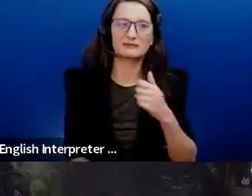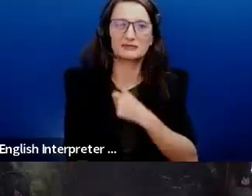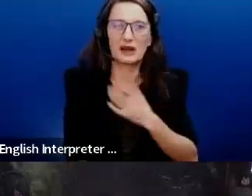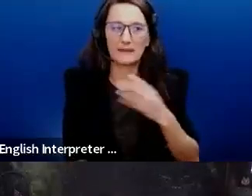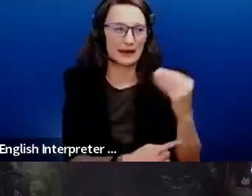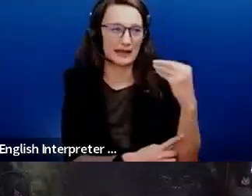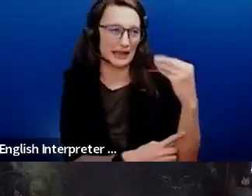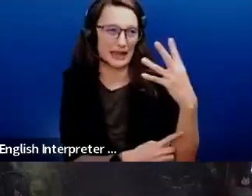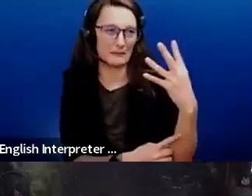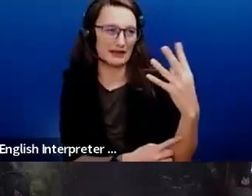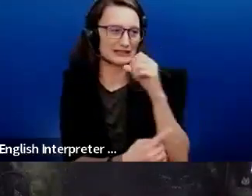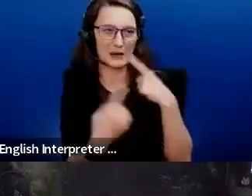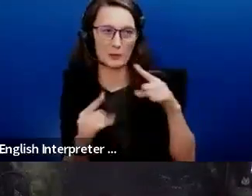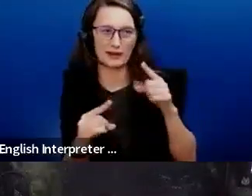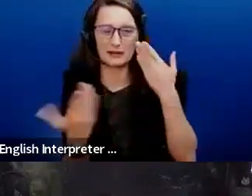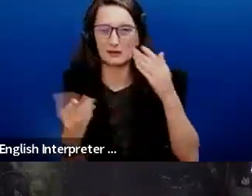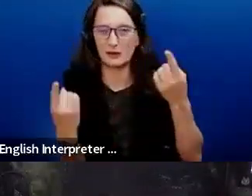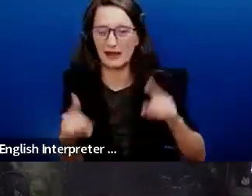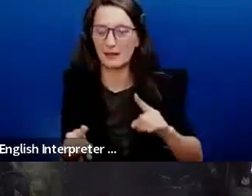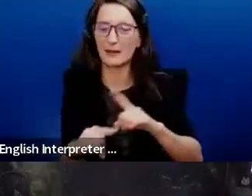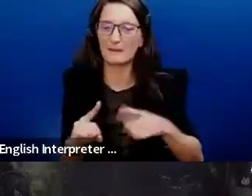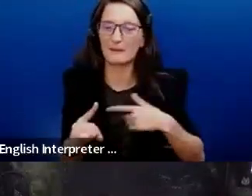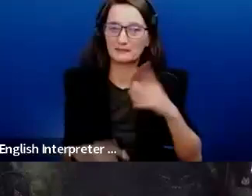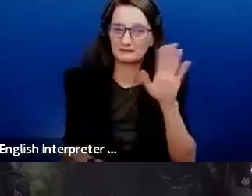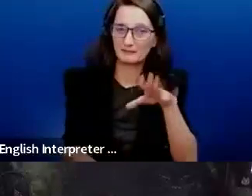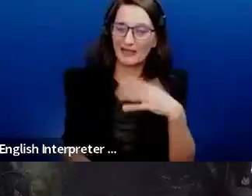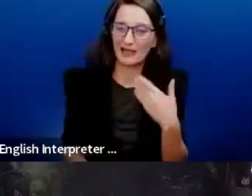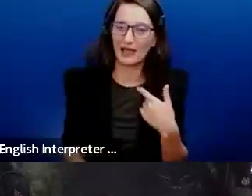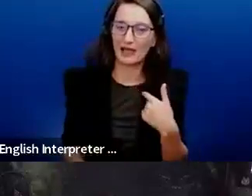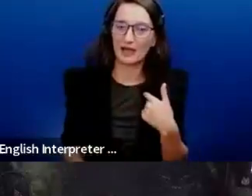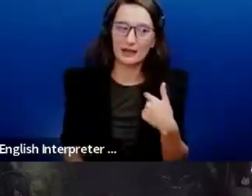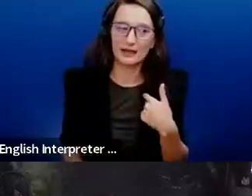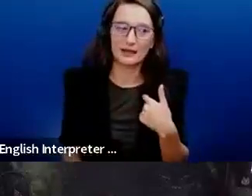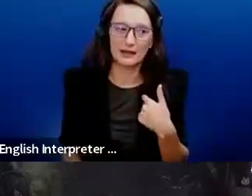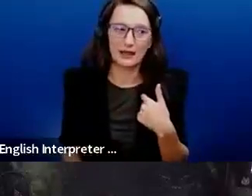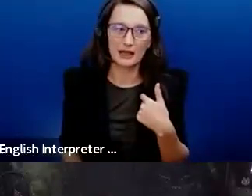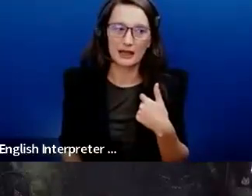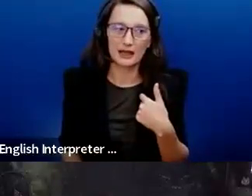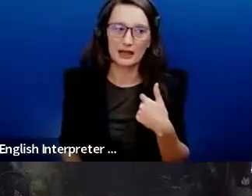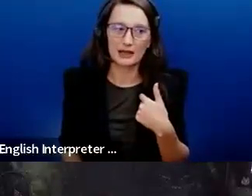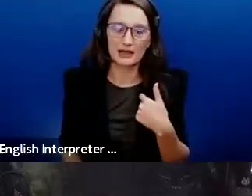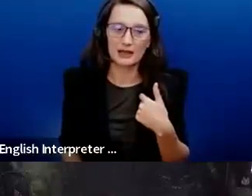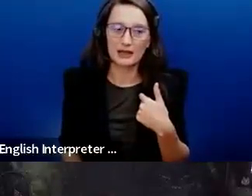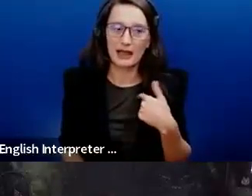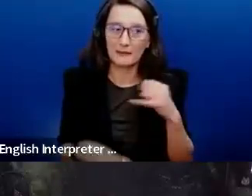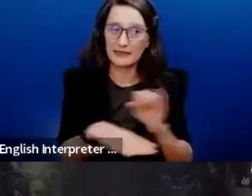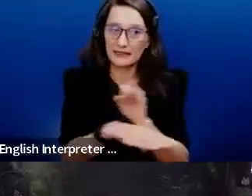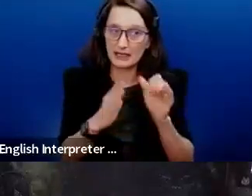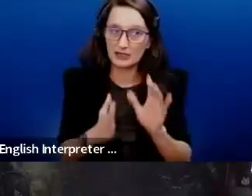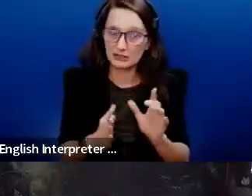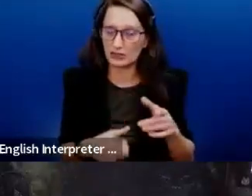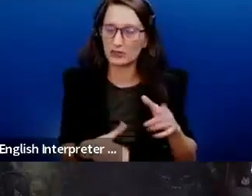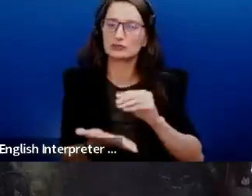I don't know what happened, but I am intern and I am like a student at Sacramento